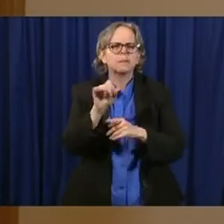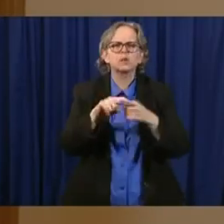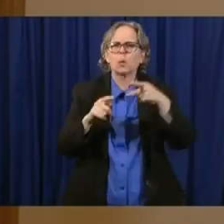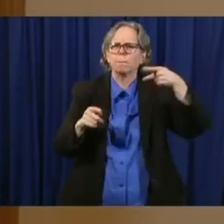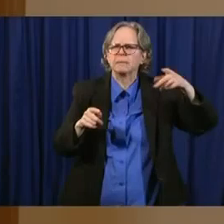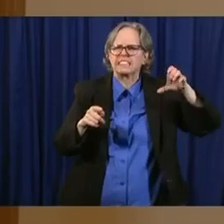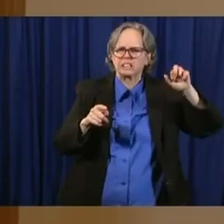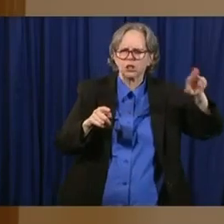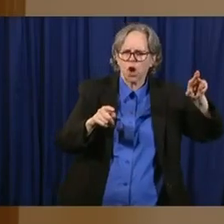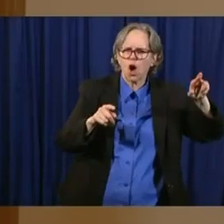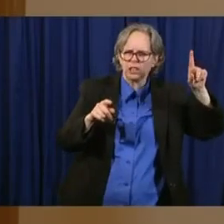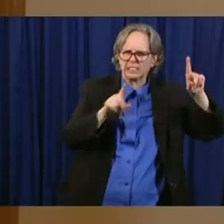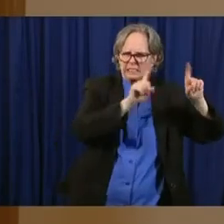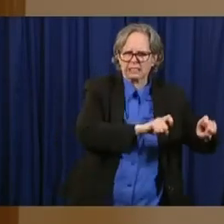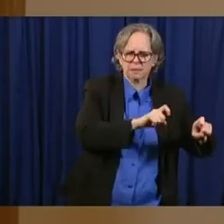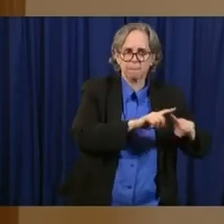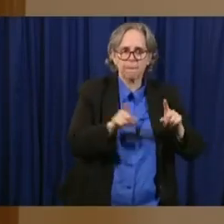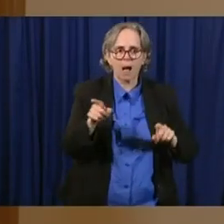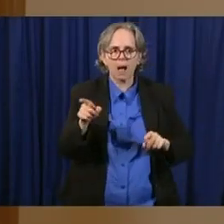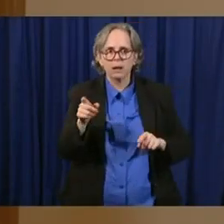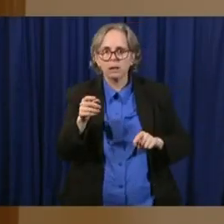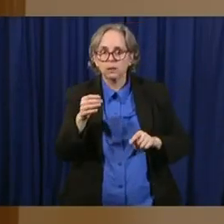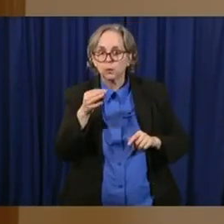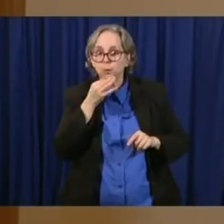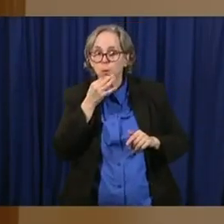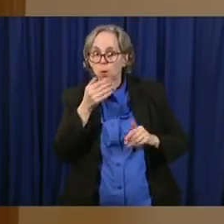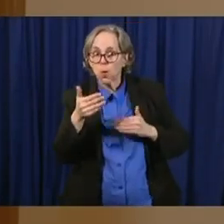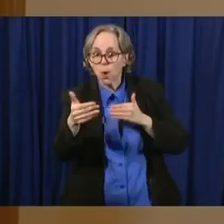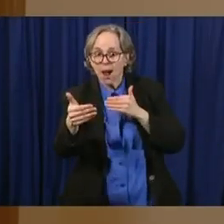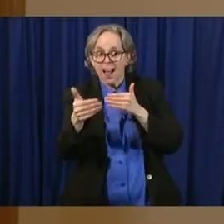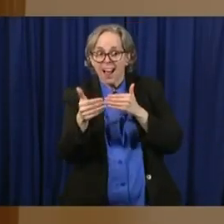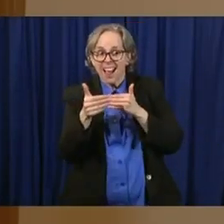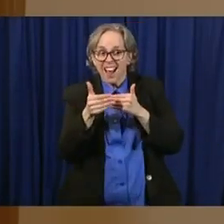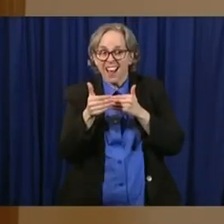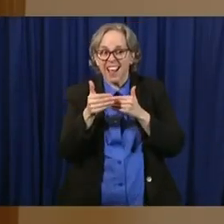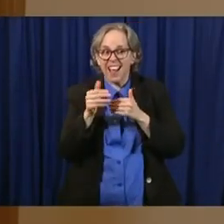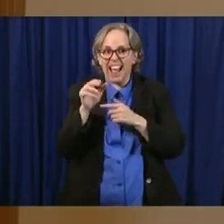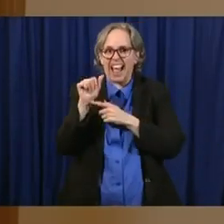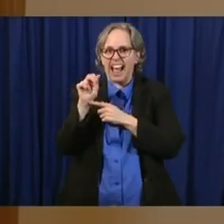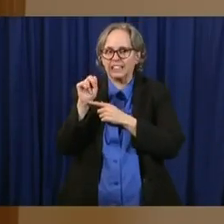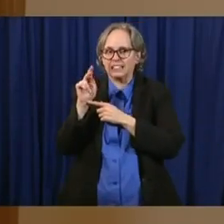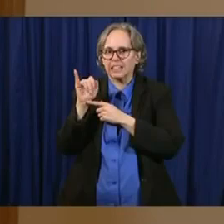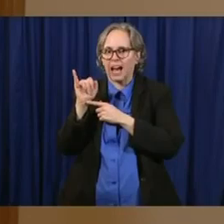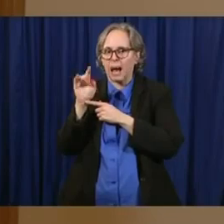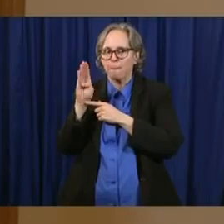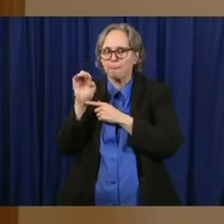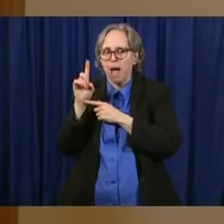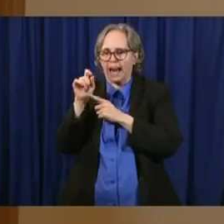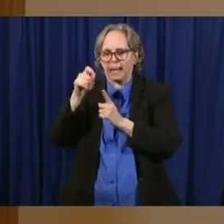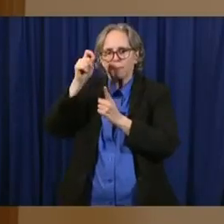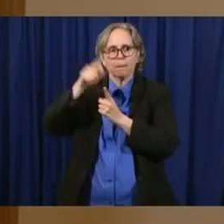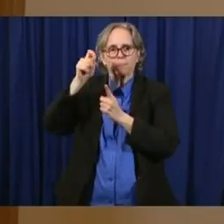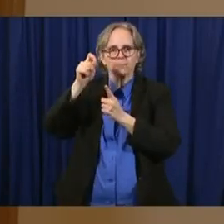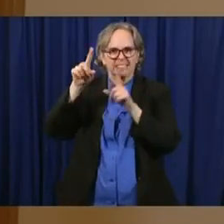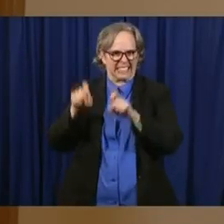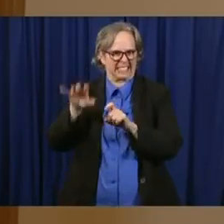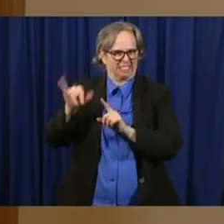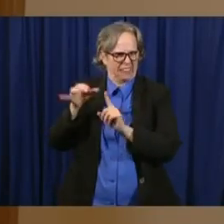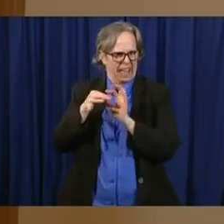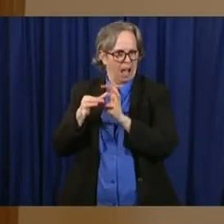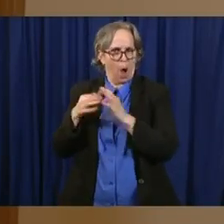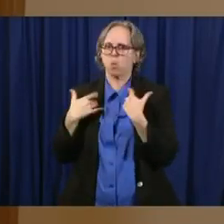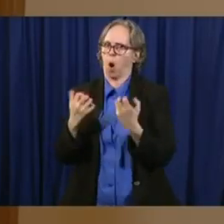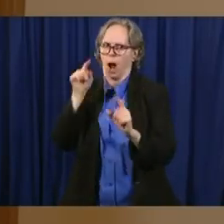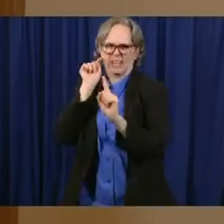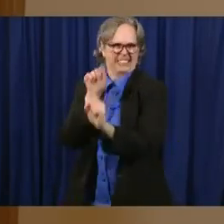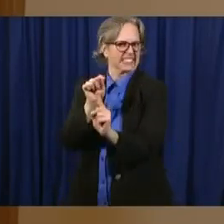governor said, the test I'm waiting for are the antibody and antigen tests that are prick of the finger versus anyone who's had this